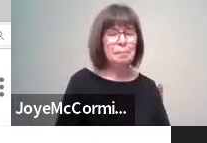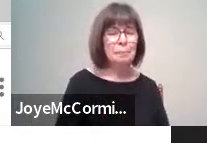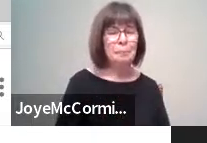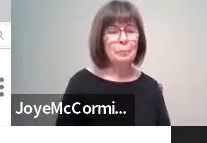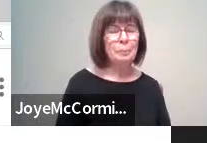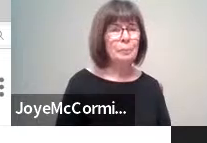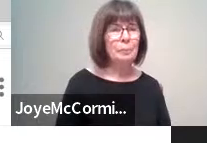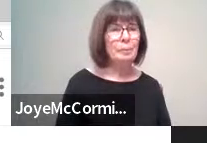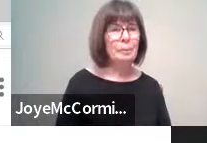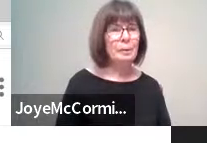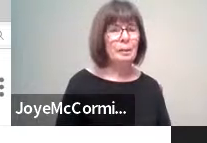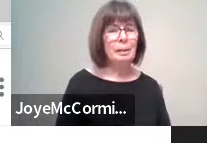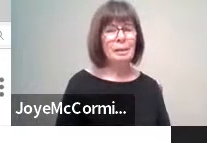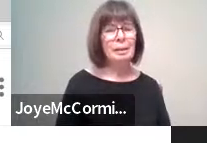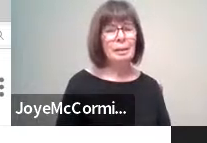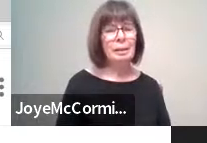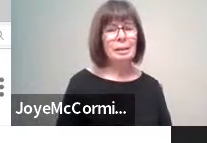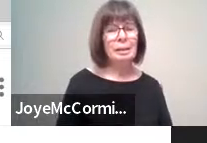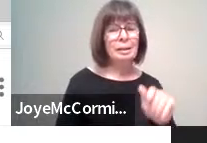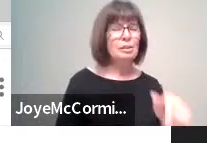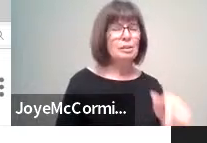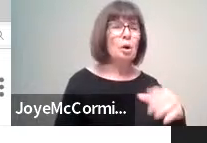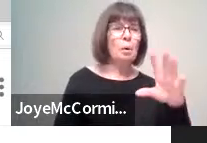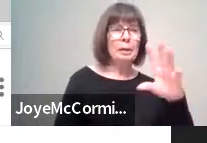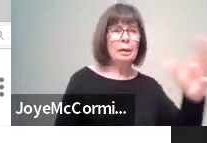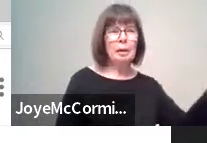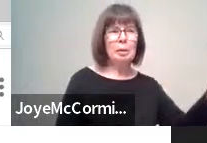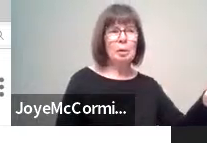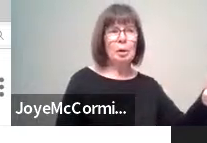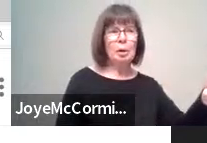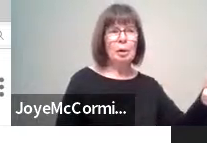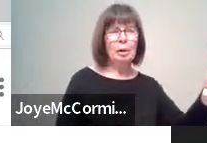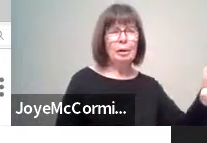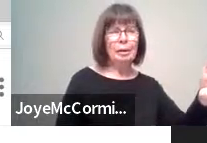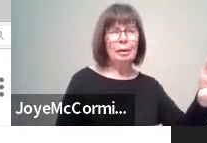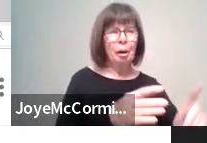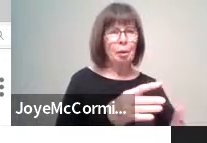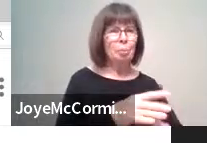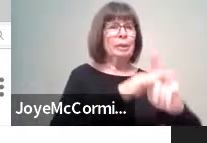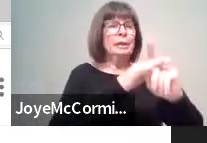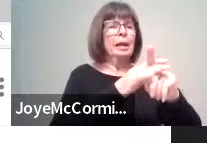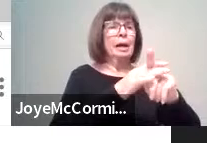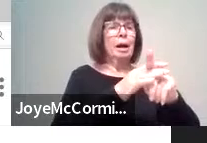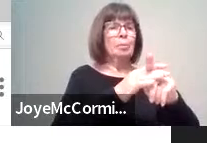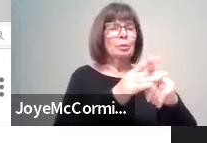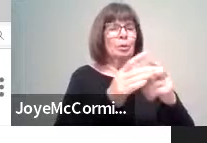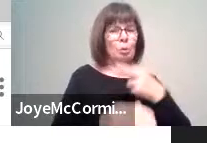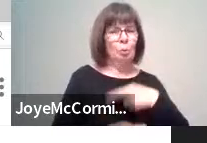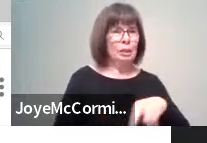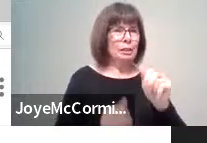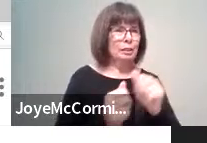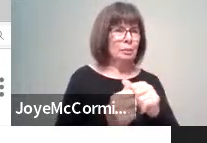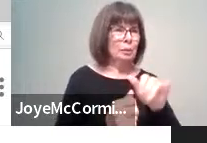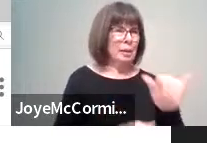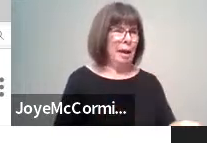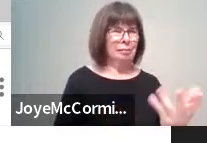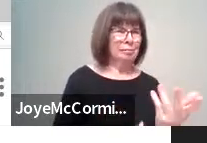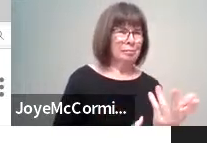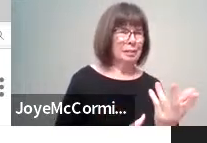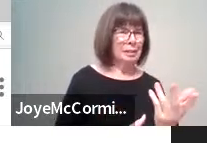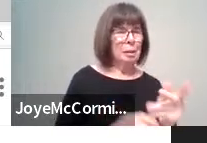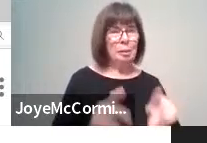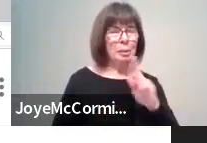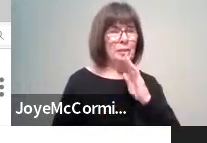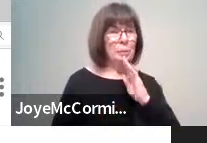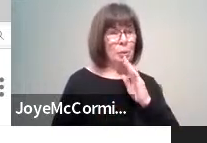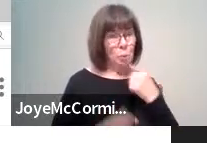religion into that was something else that people also mentioned to me that they had seen on the internet. We have enough problems as it is trying